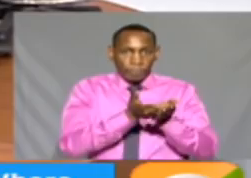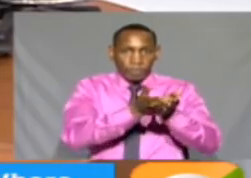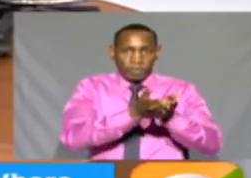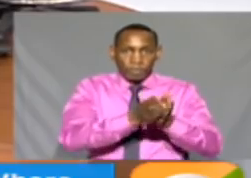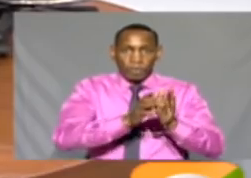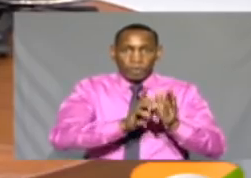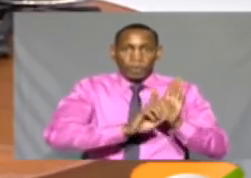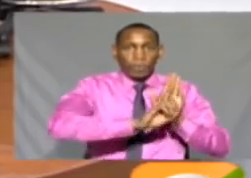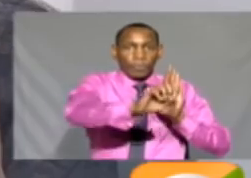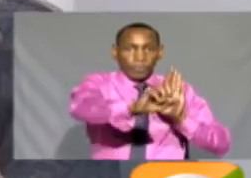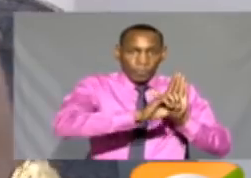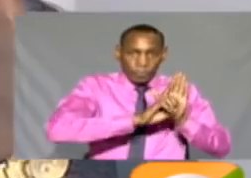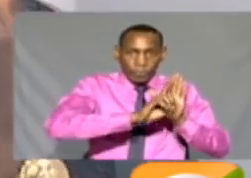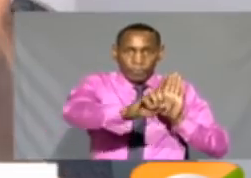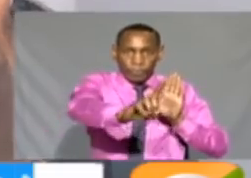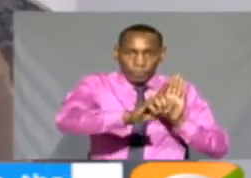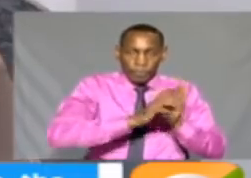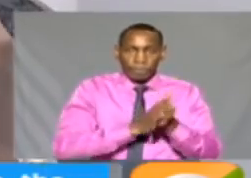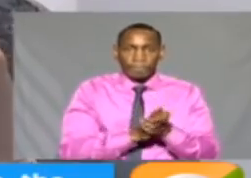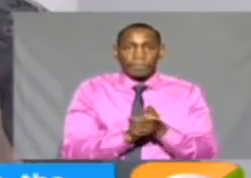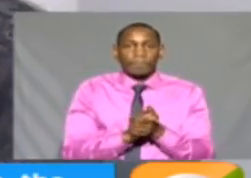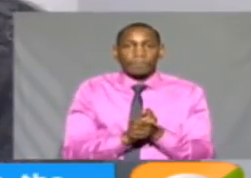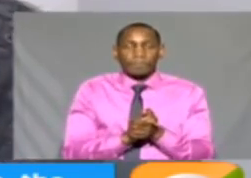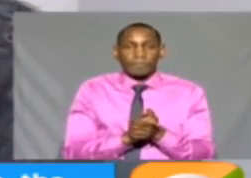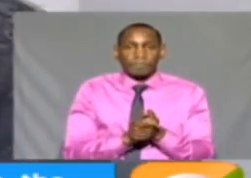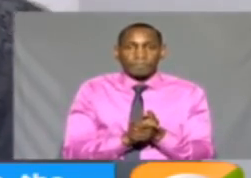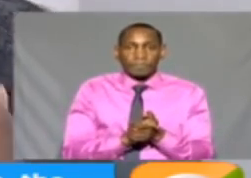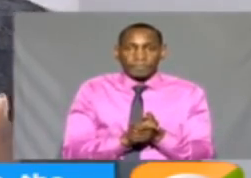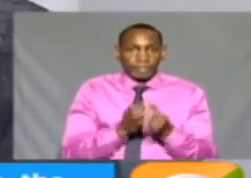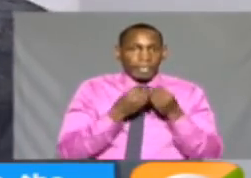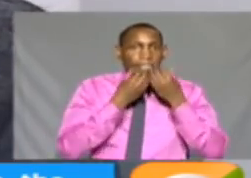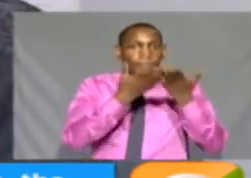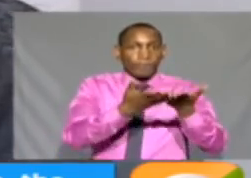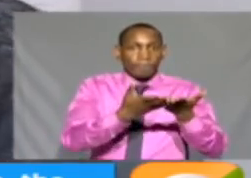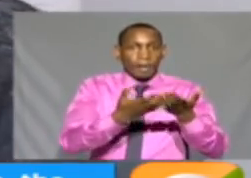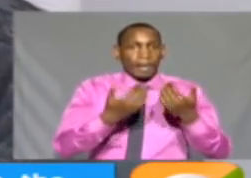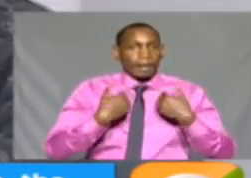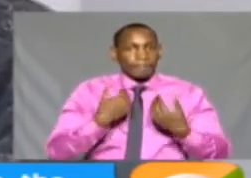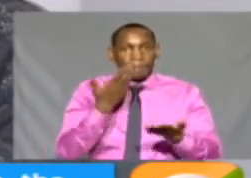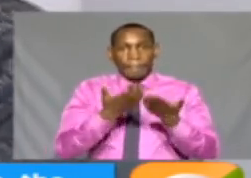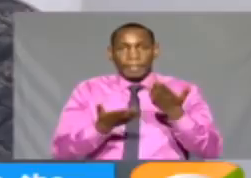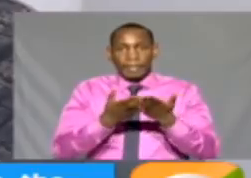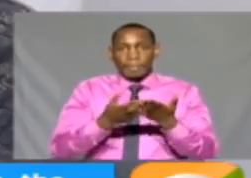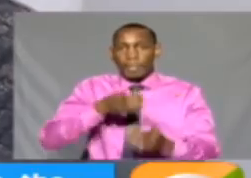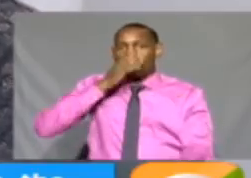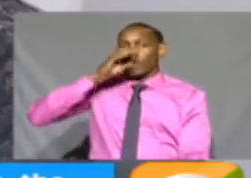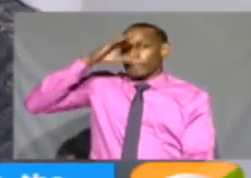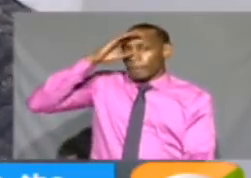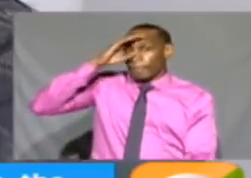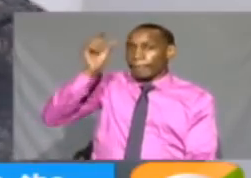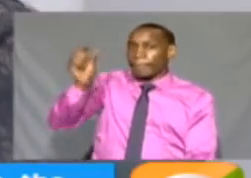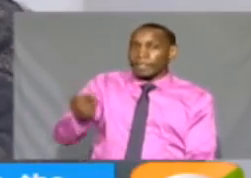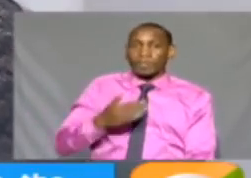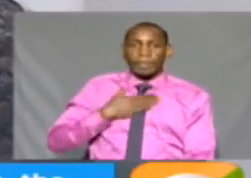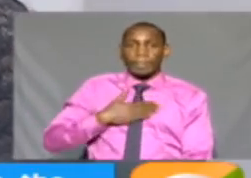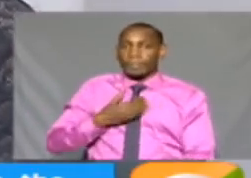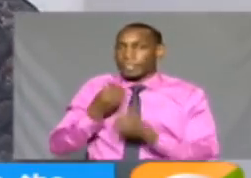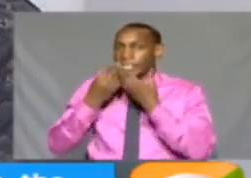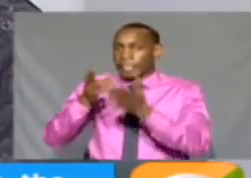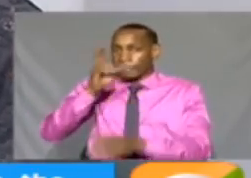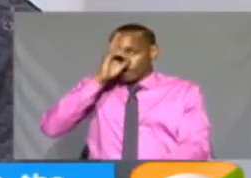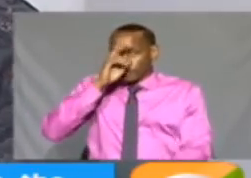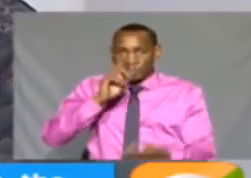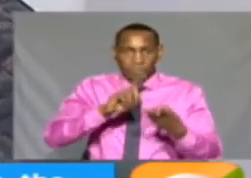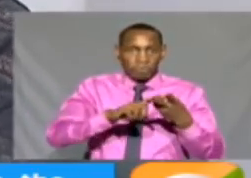fro the entire trip, raise certain issues with the coxswain and say, okay, A, we have maybe a drunk and unruly fellow, please call the police, or we